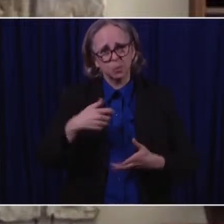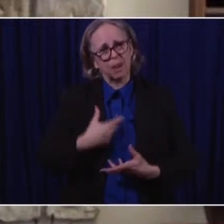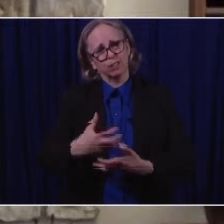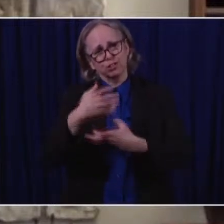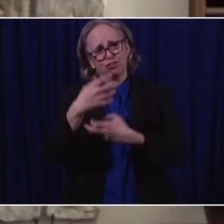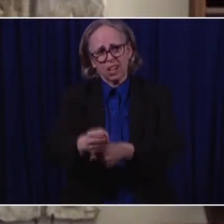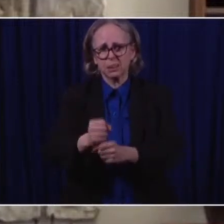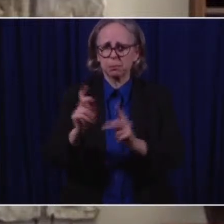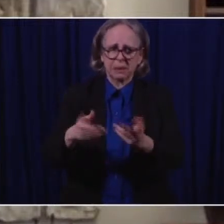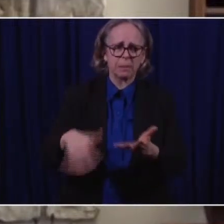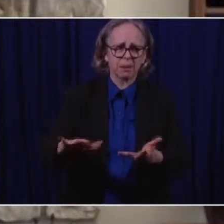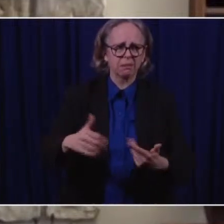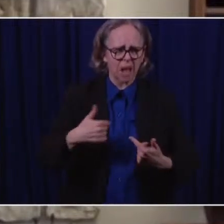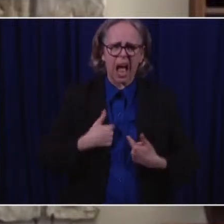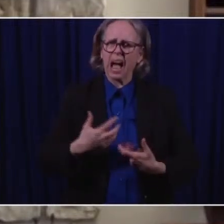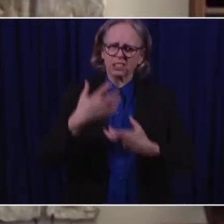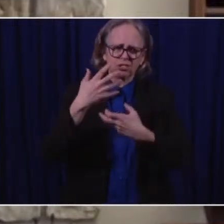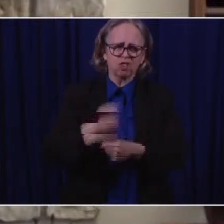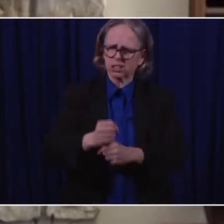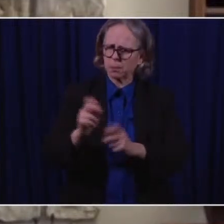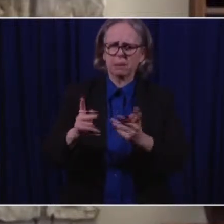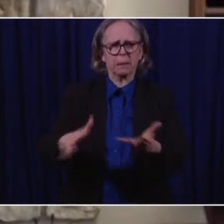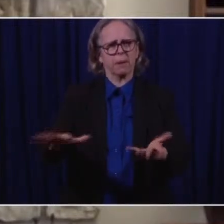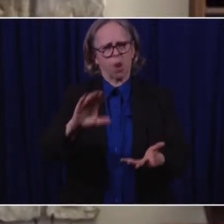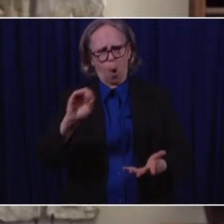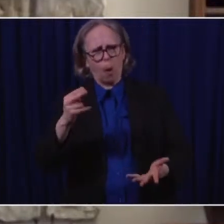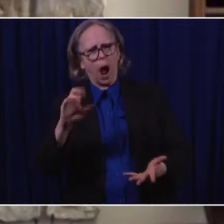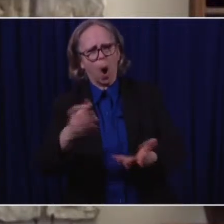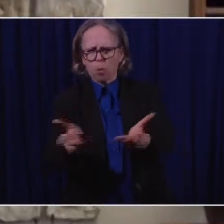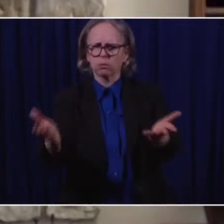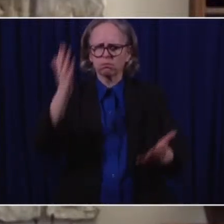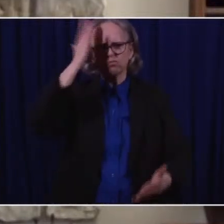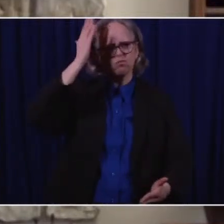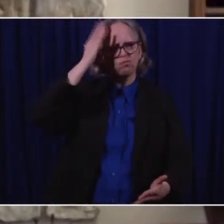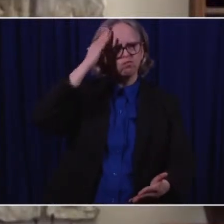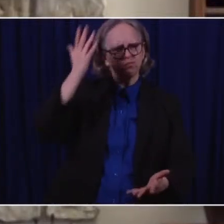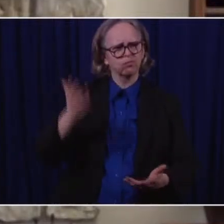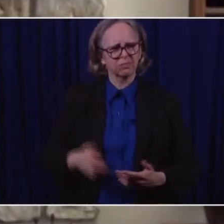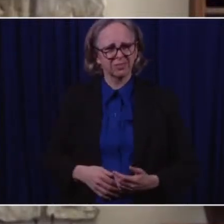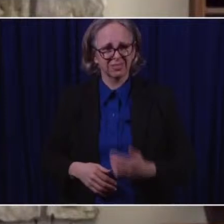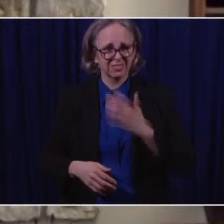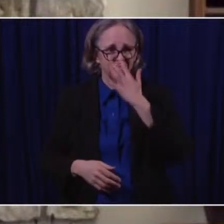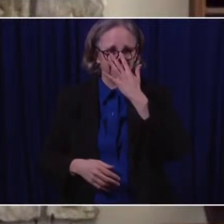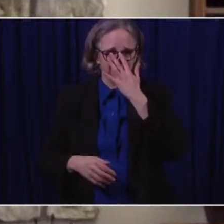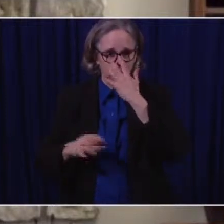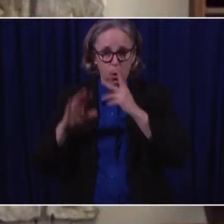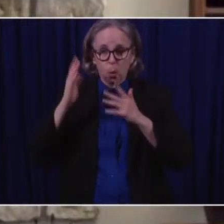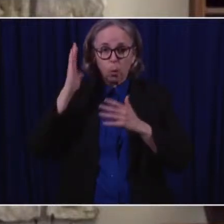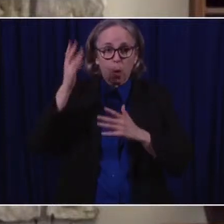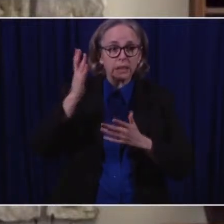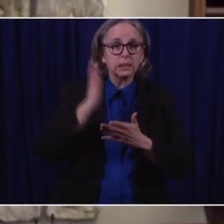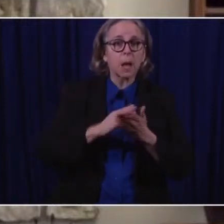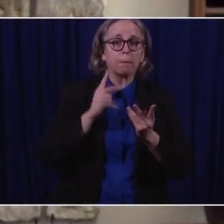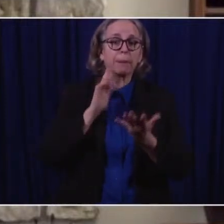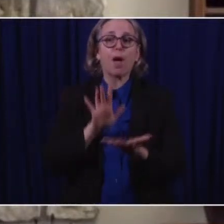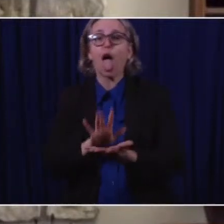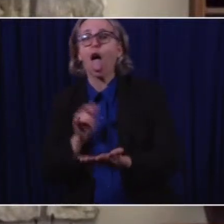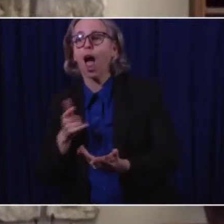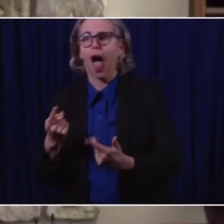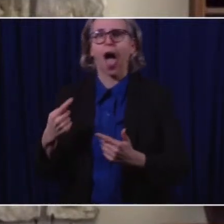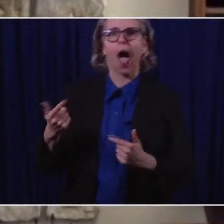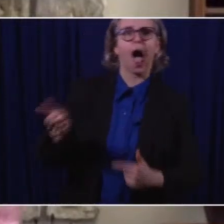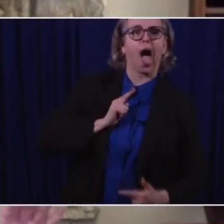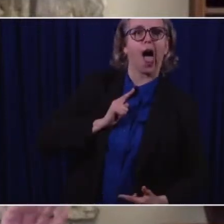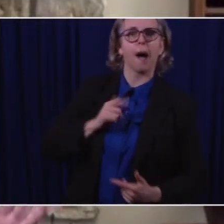Ohioans. And will there be some abuses? Sure, there's going to be some abuses. But, to erect a bunch of barriers